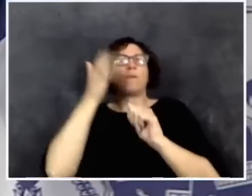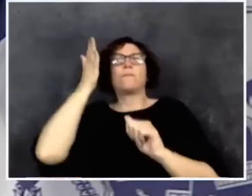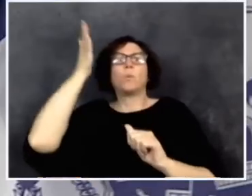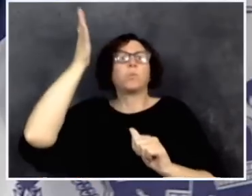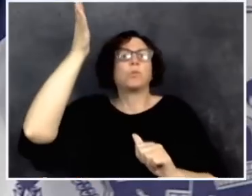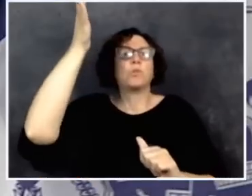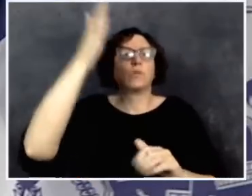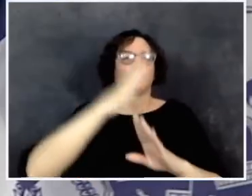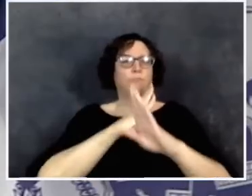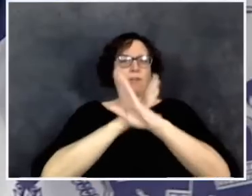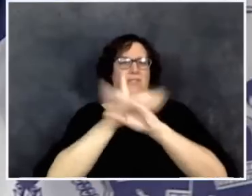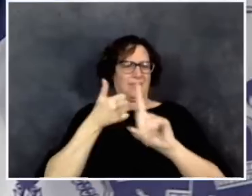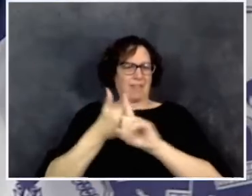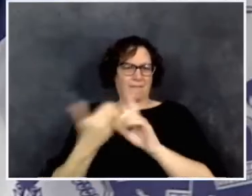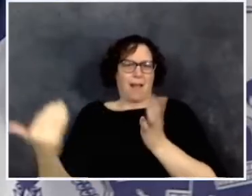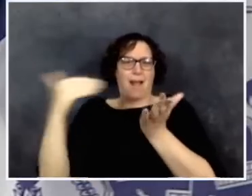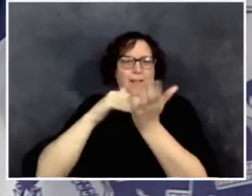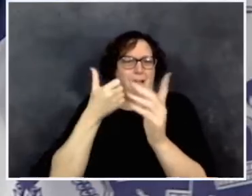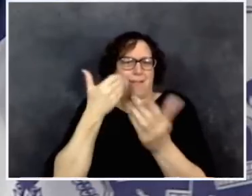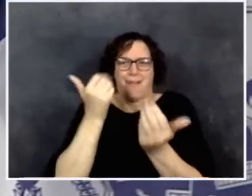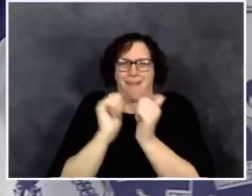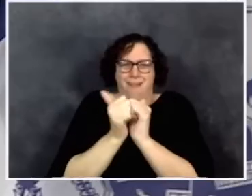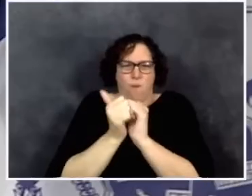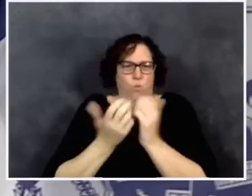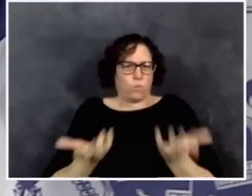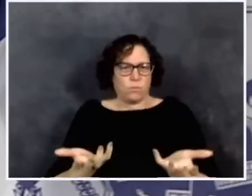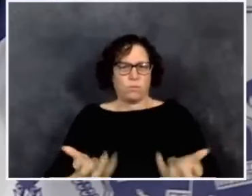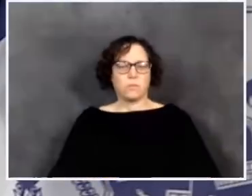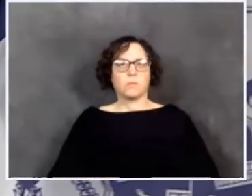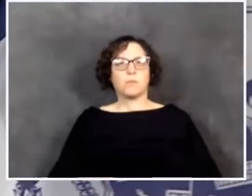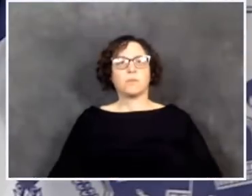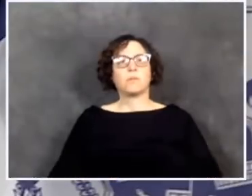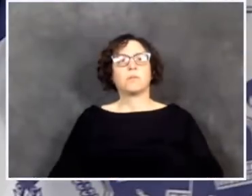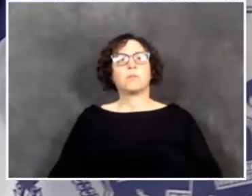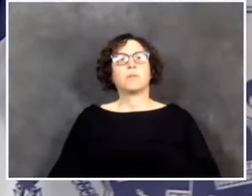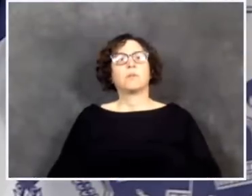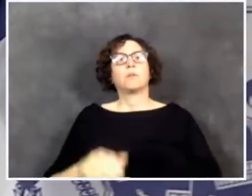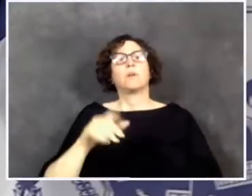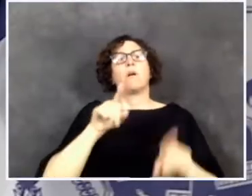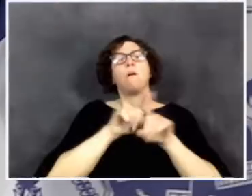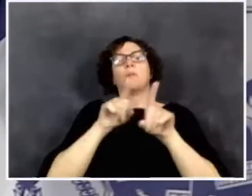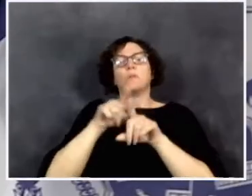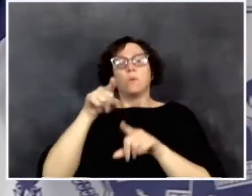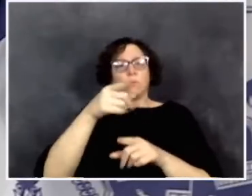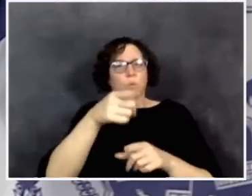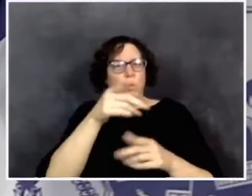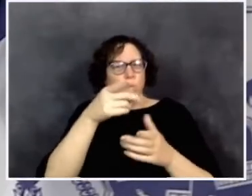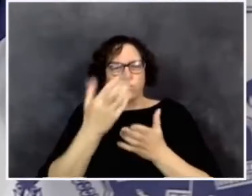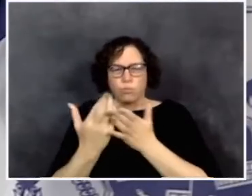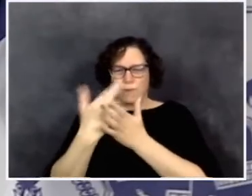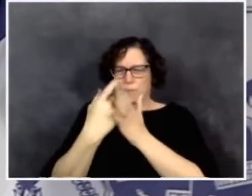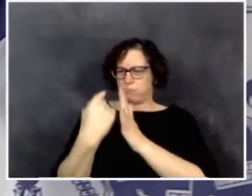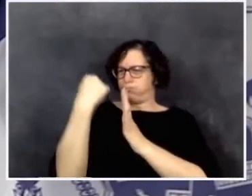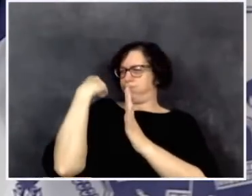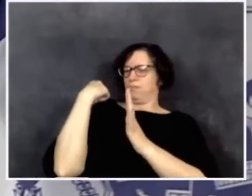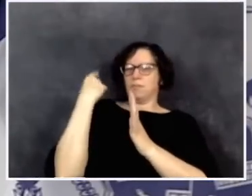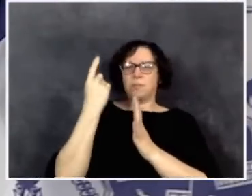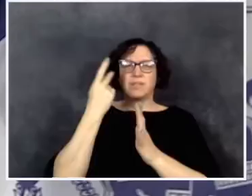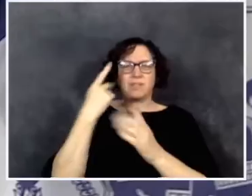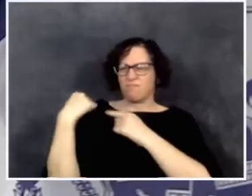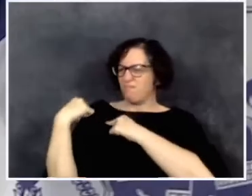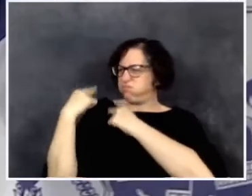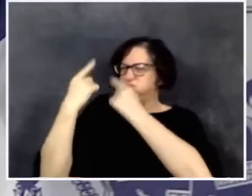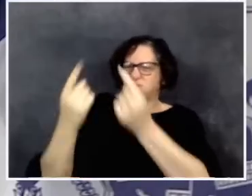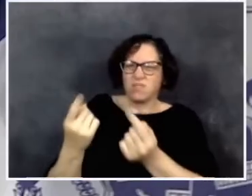support an independent review of what led up to this catastrophic outbreak? Shant, I think the